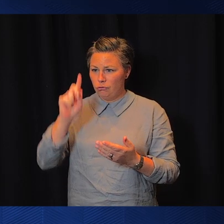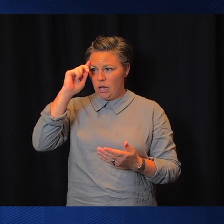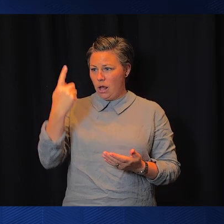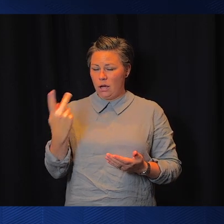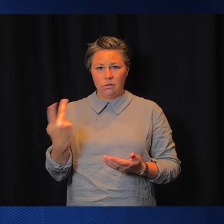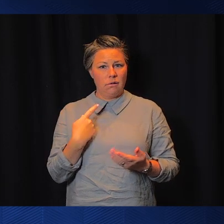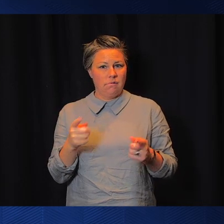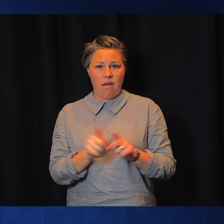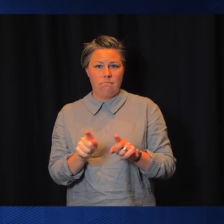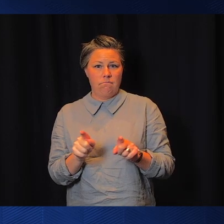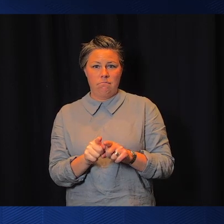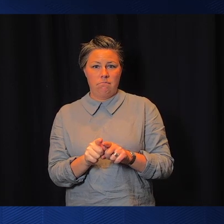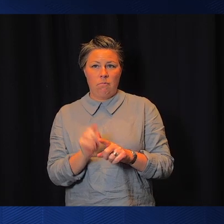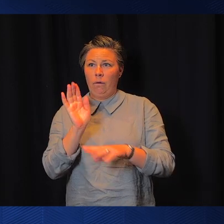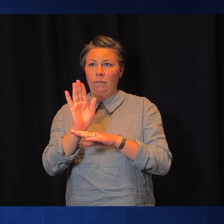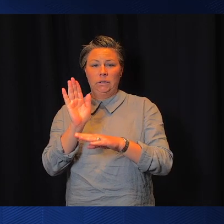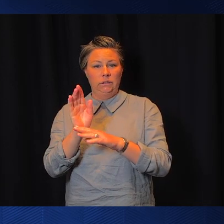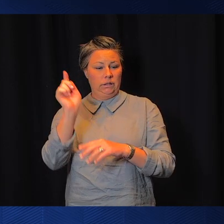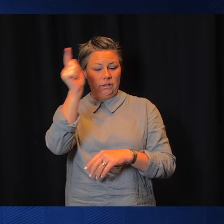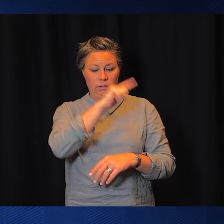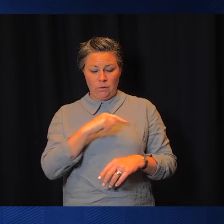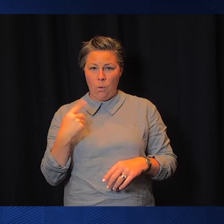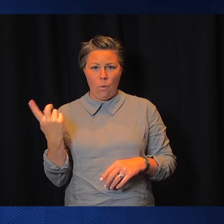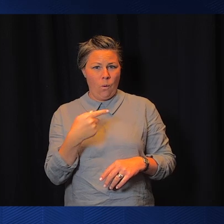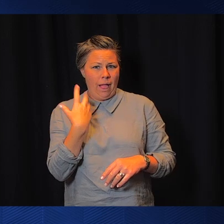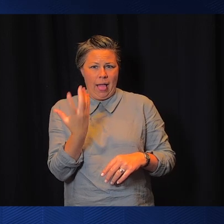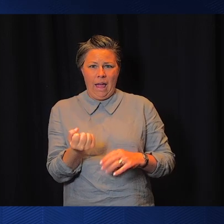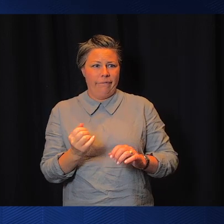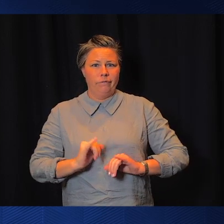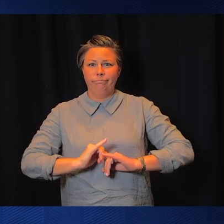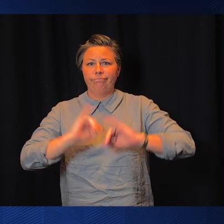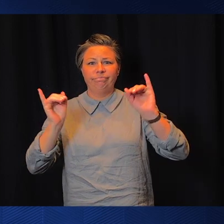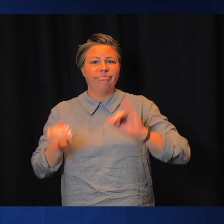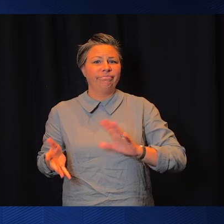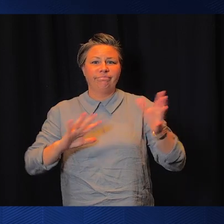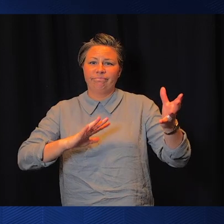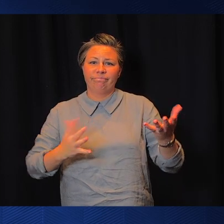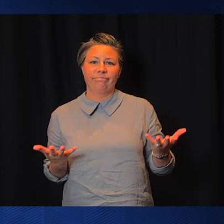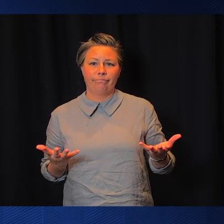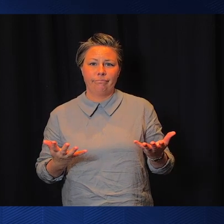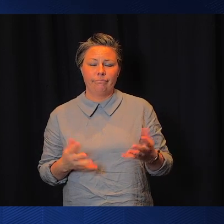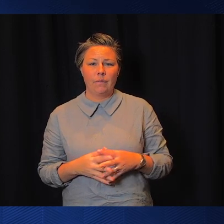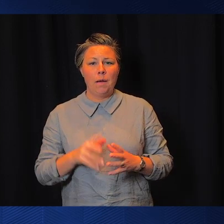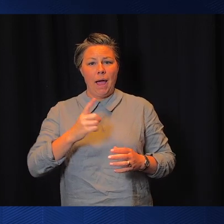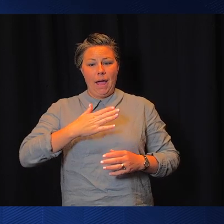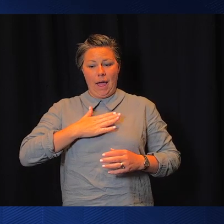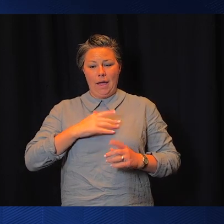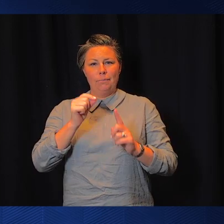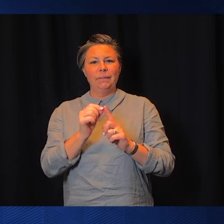other countries. Yeah? But I also want to recognize that in our region, Piango